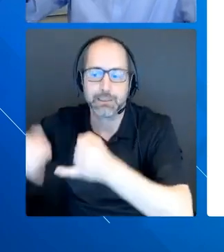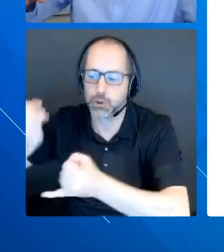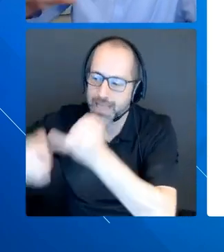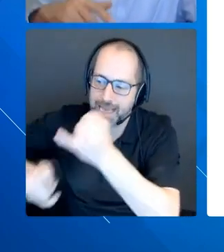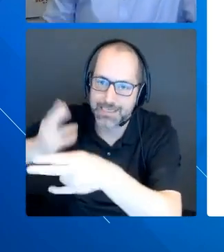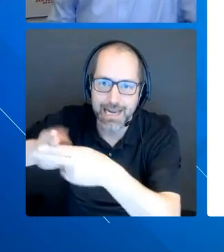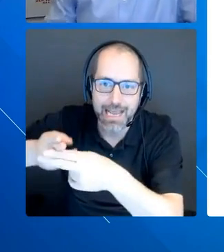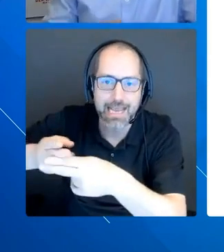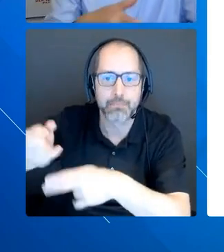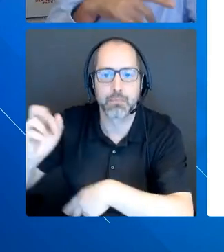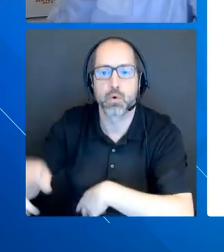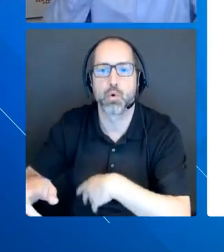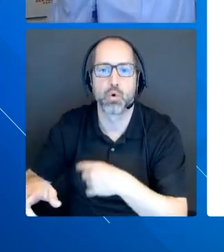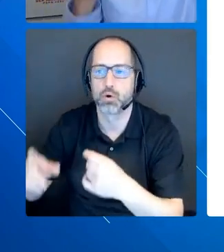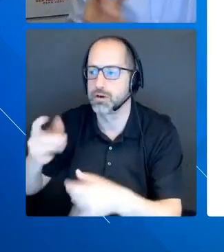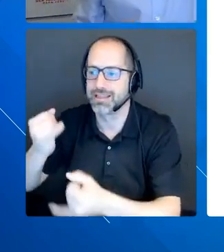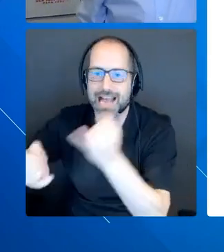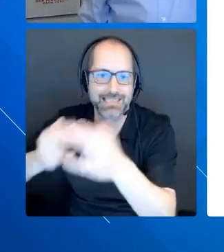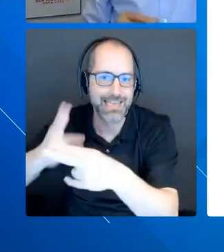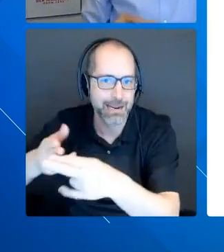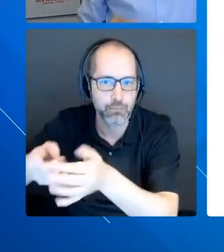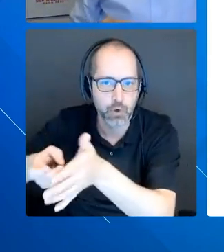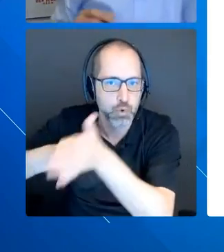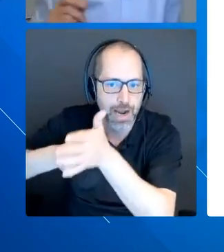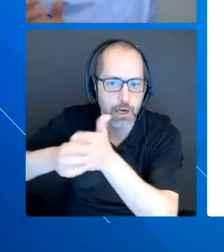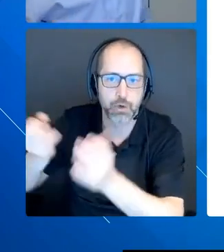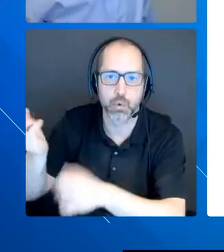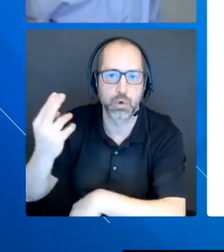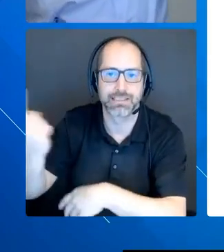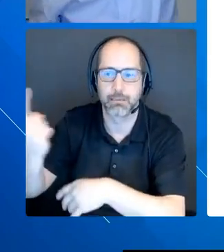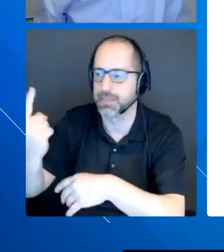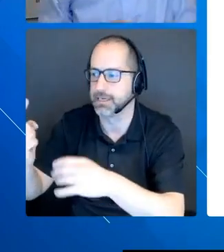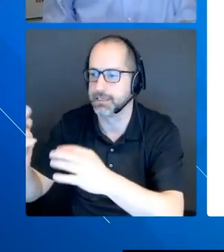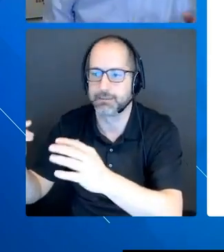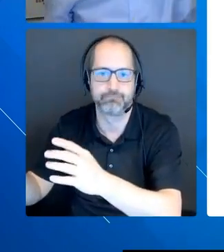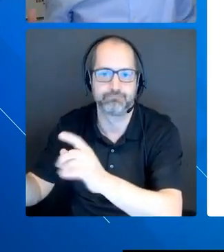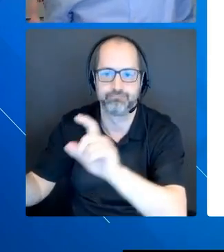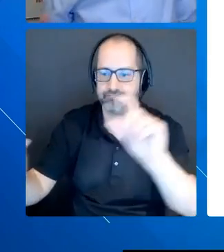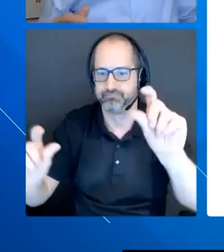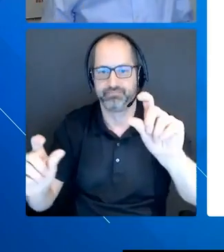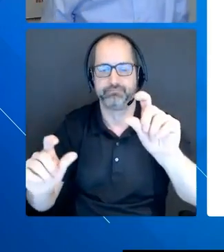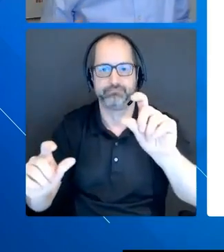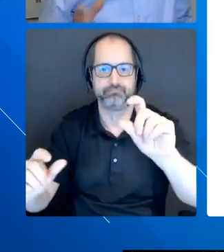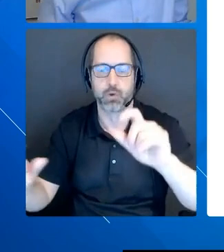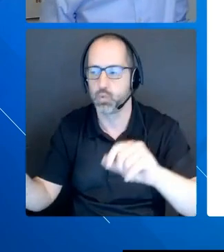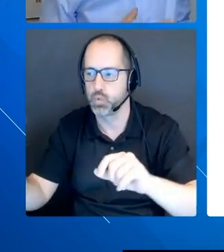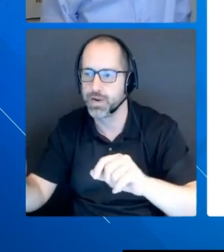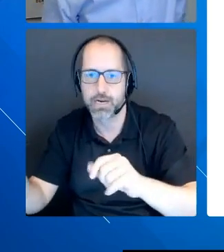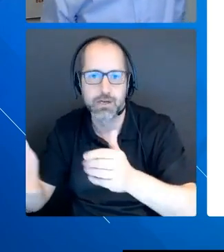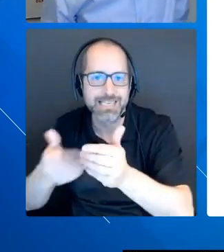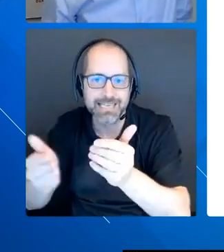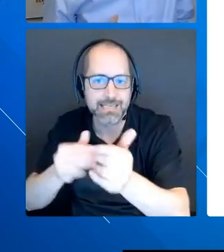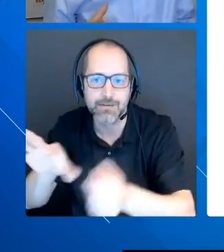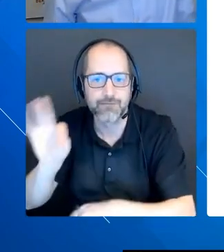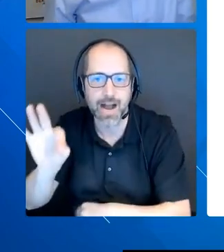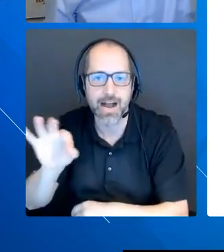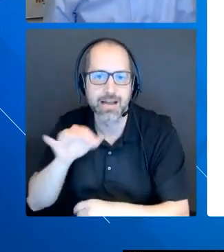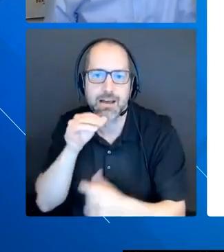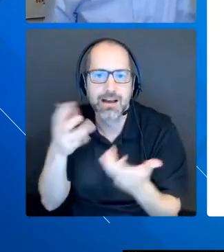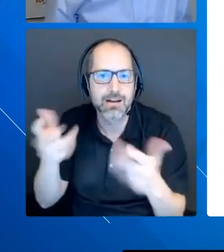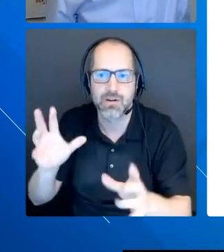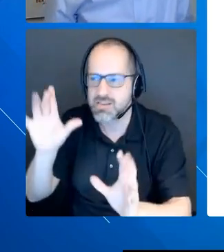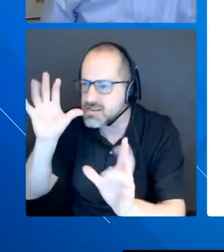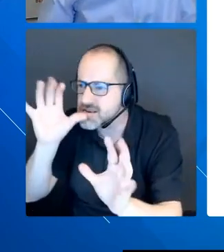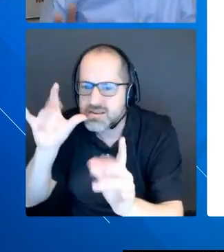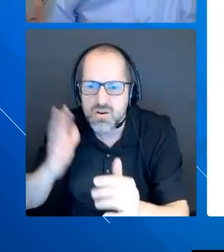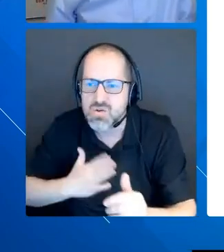says last name is required under the field. This was a list at the top of the page. The most important thing is make it easy for users to use